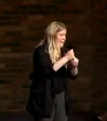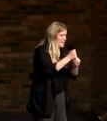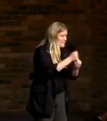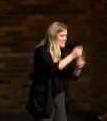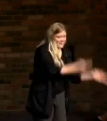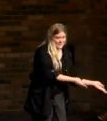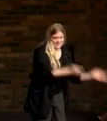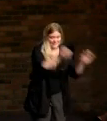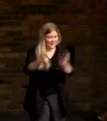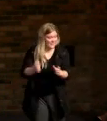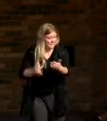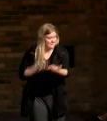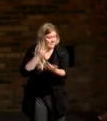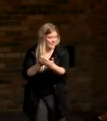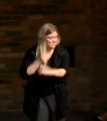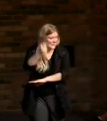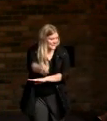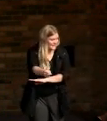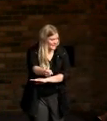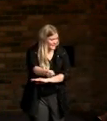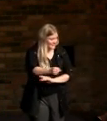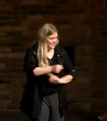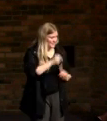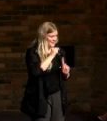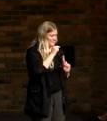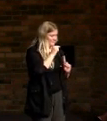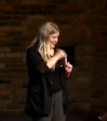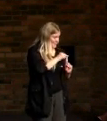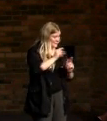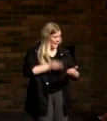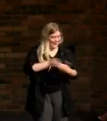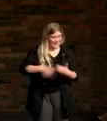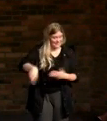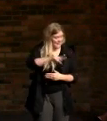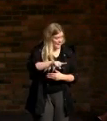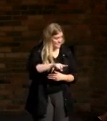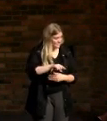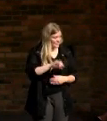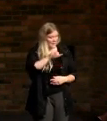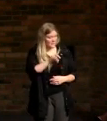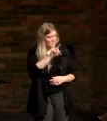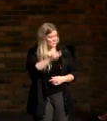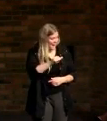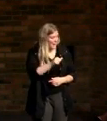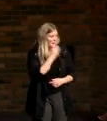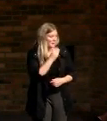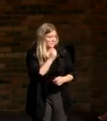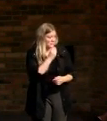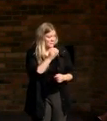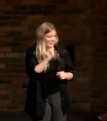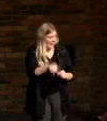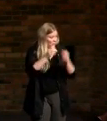and putting them in prison, giving his voice against them in the Judean court and sentencing them to